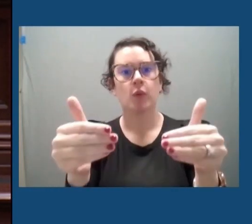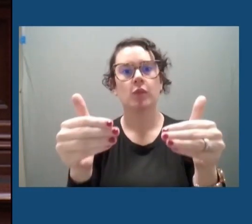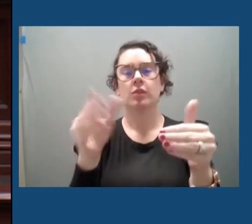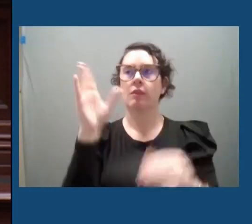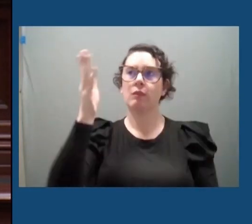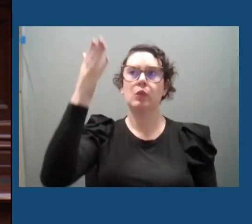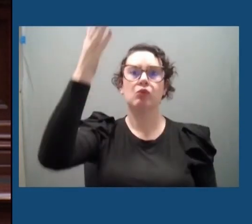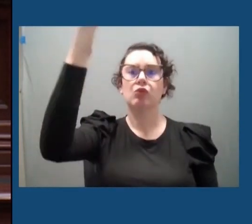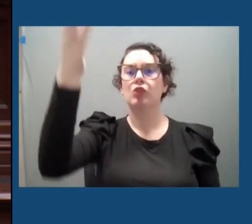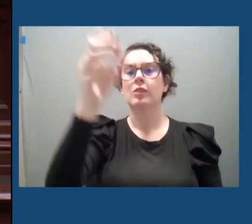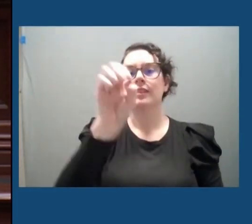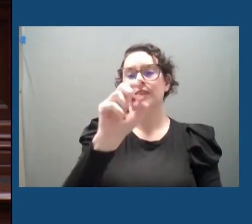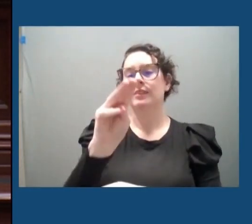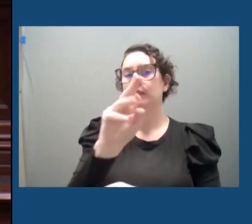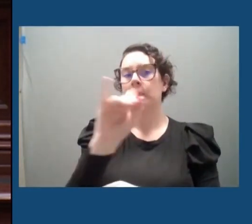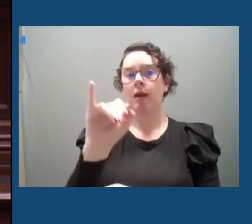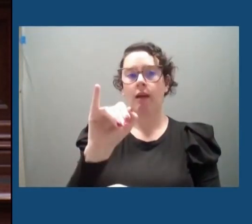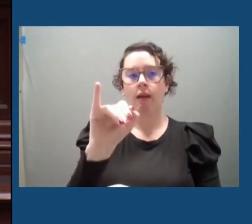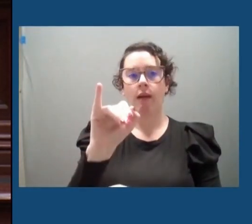the state.